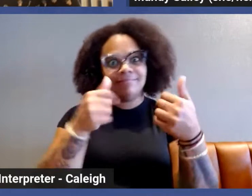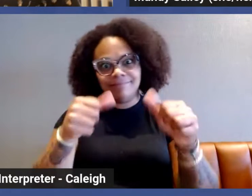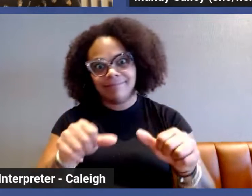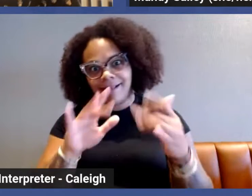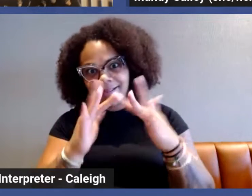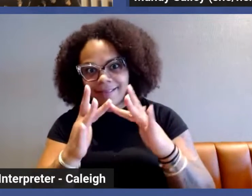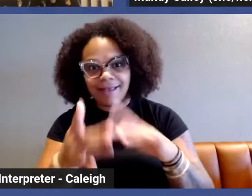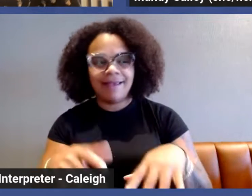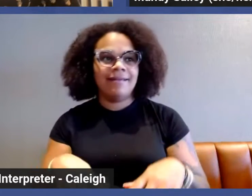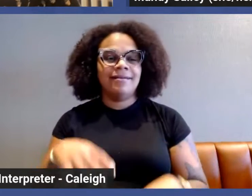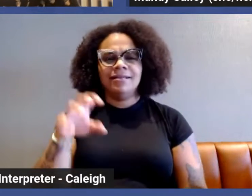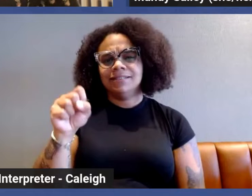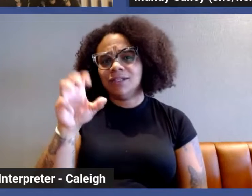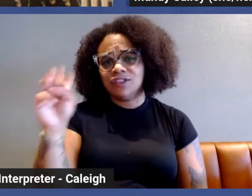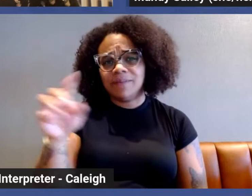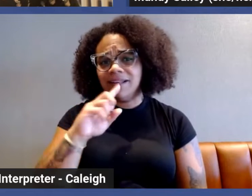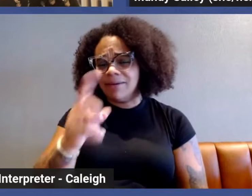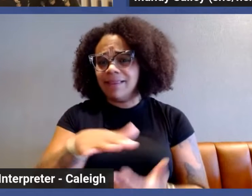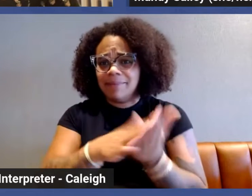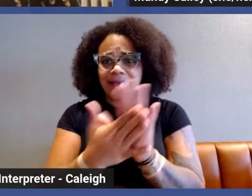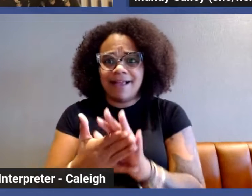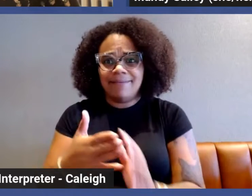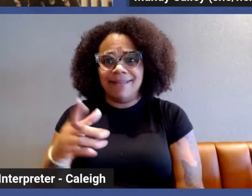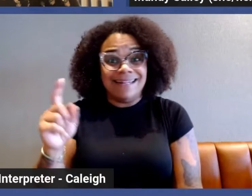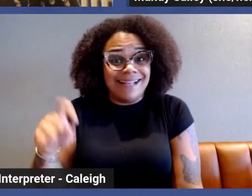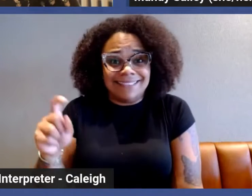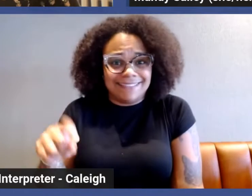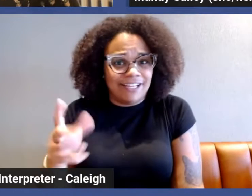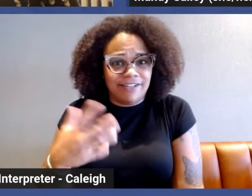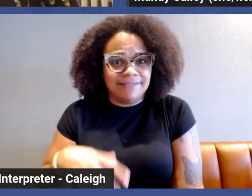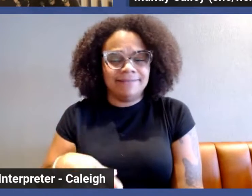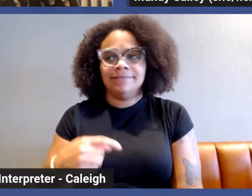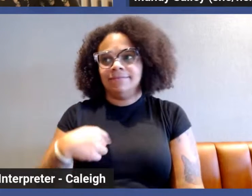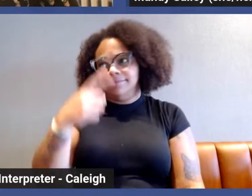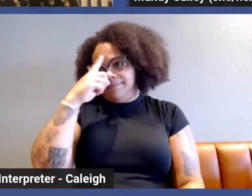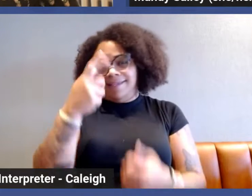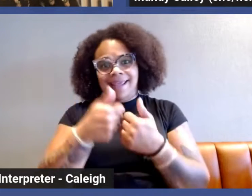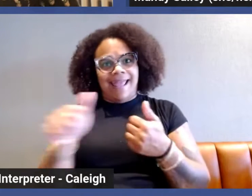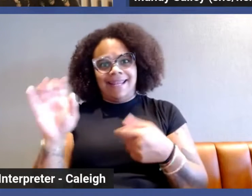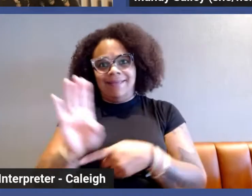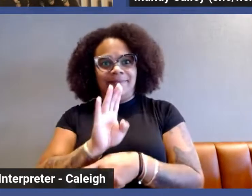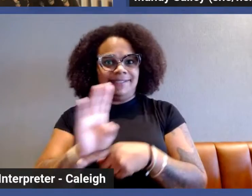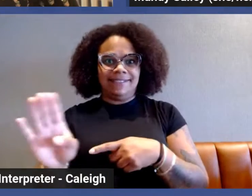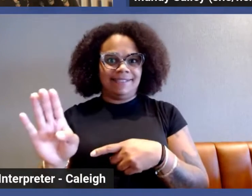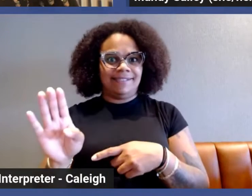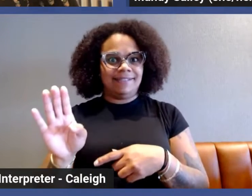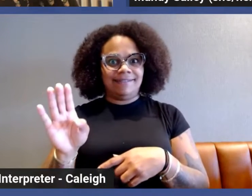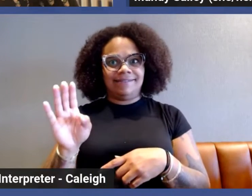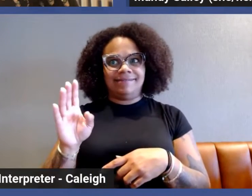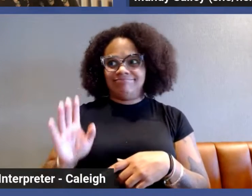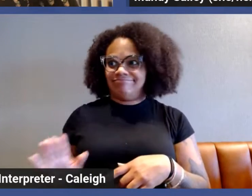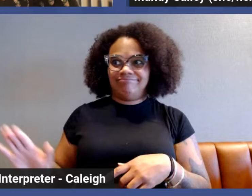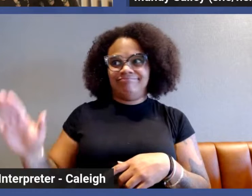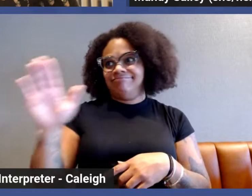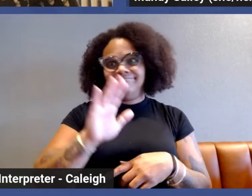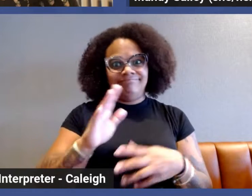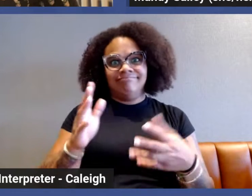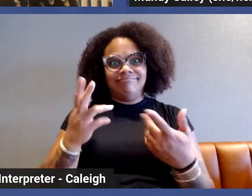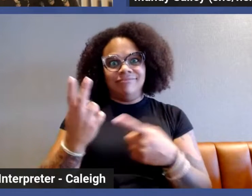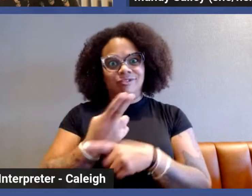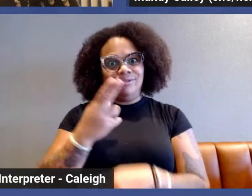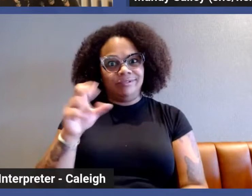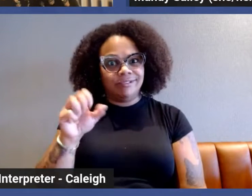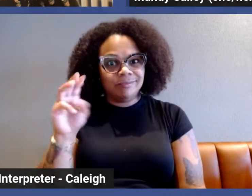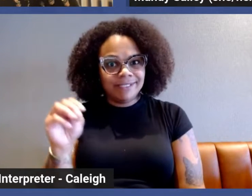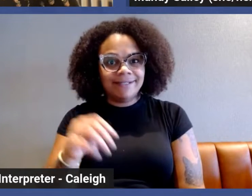become this necessary tool. I think in any business's toolbox, right? And the